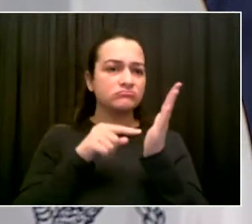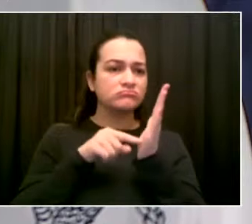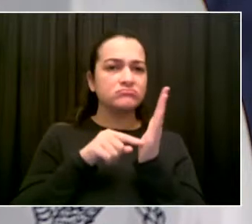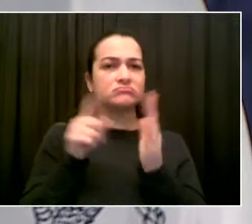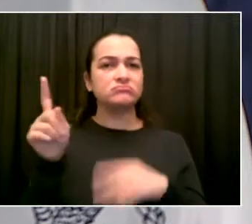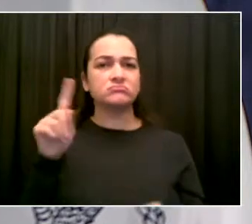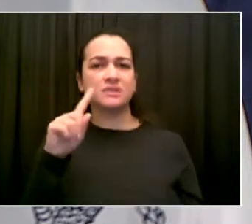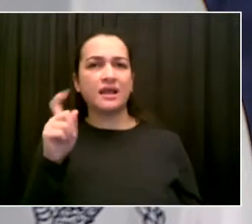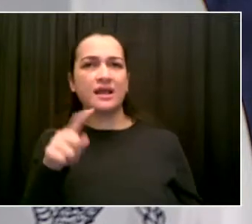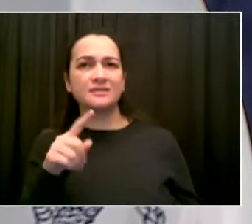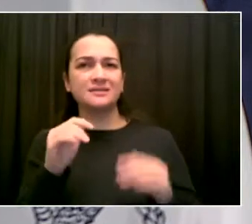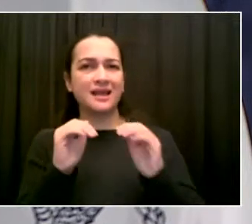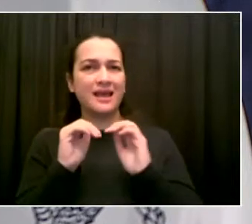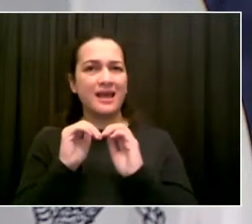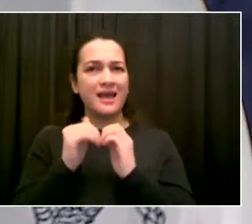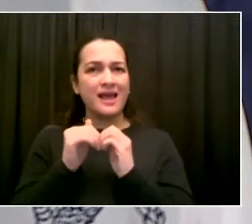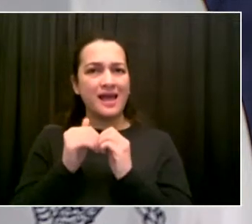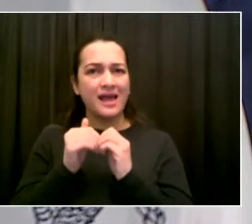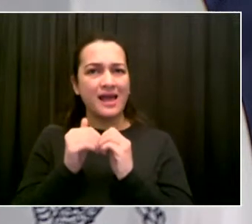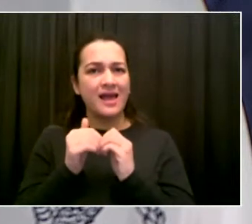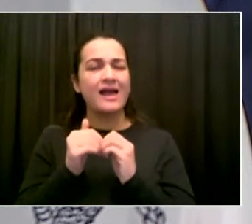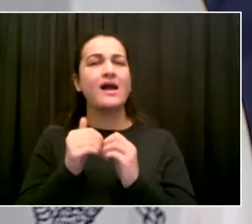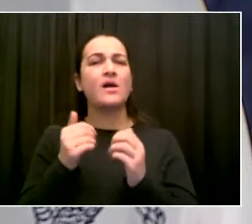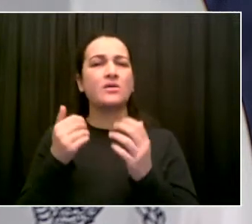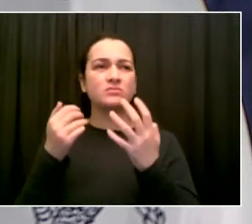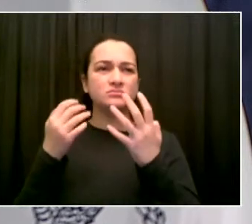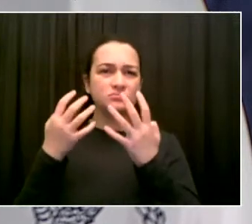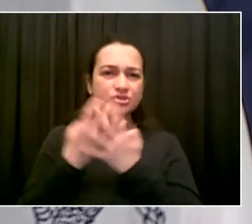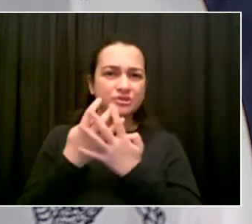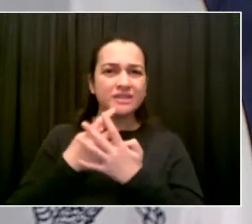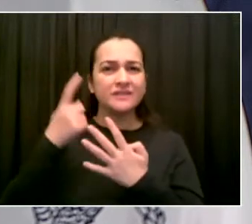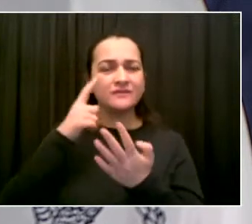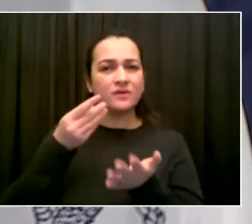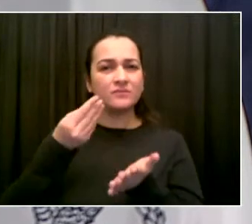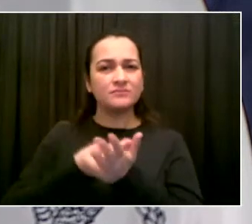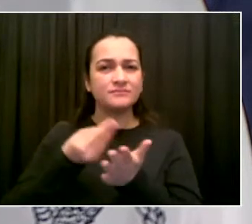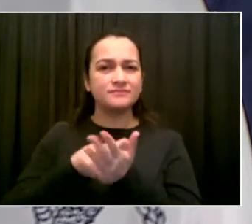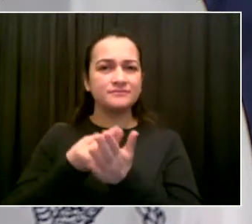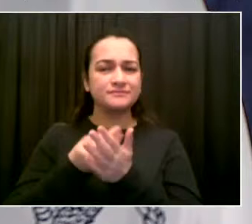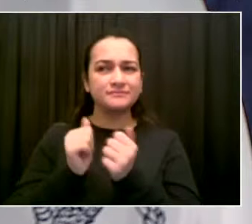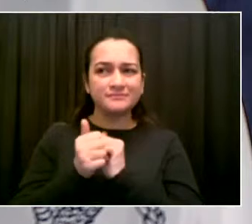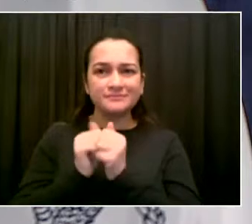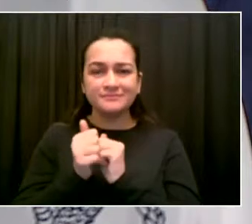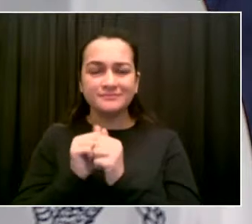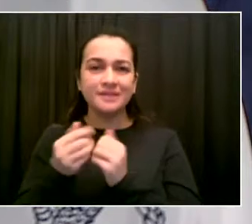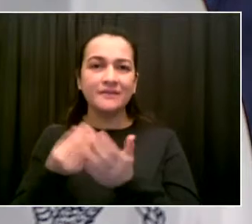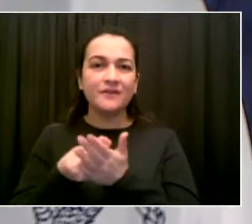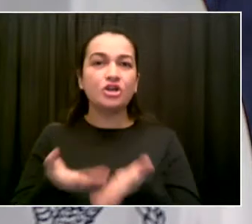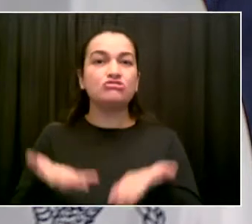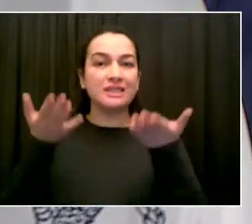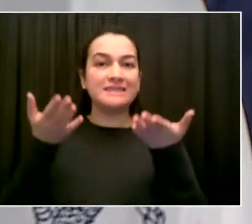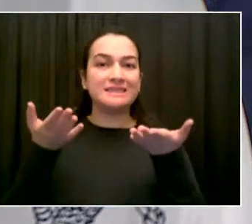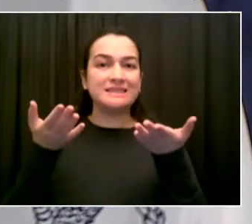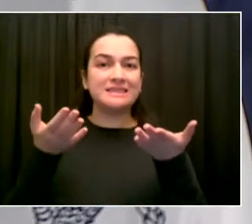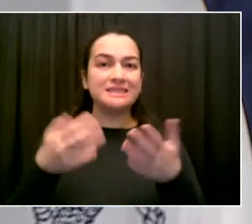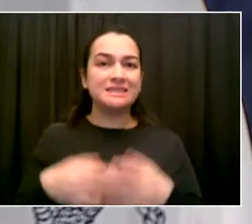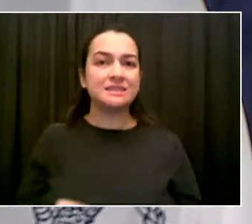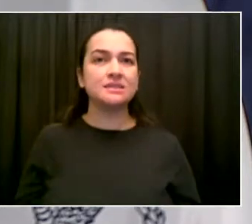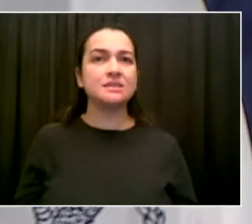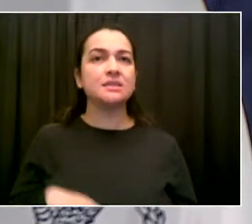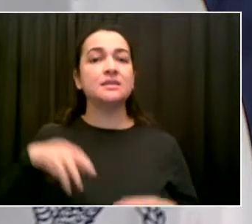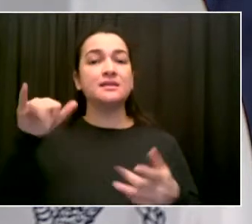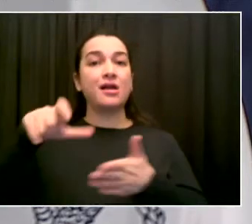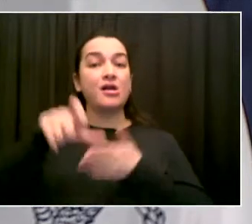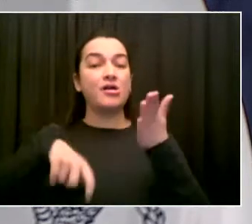advice as far as keeping the administration within the ethical boundaries for